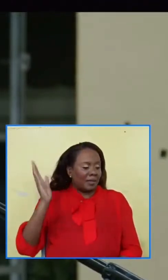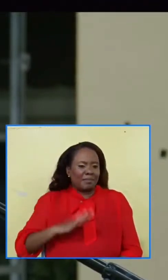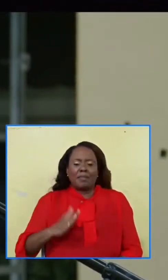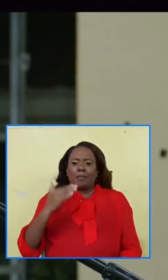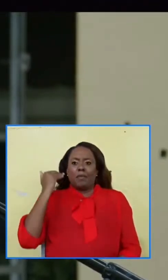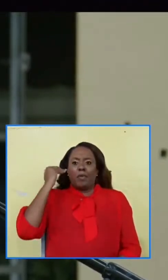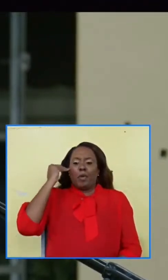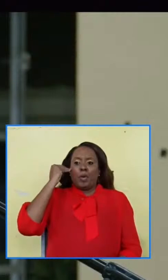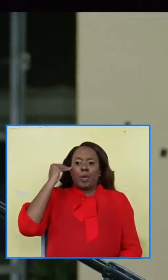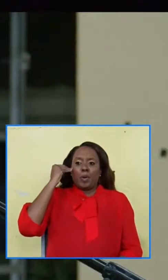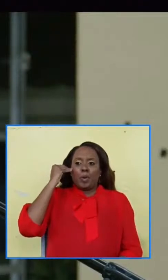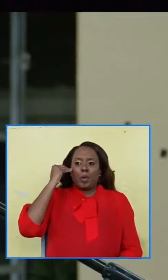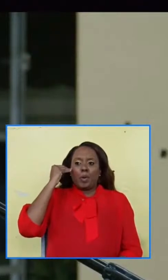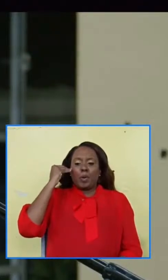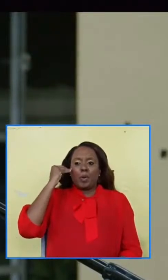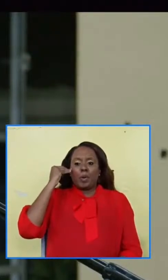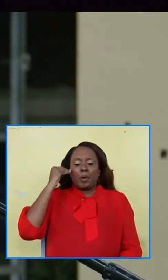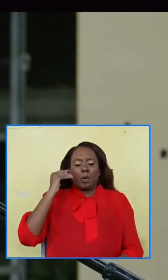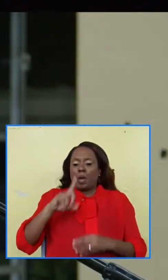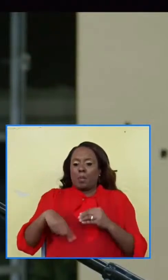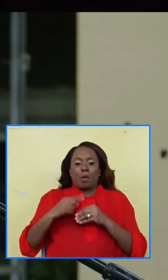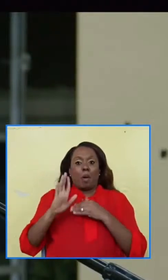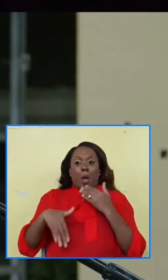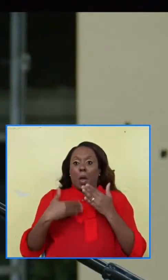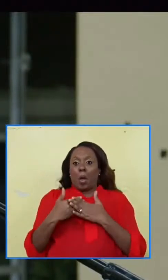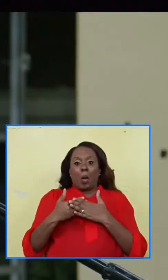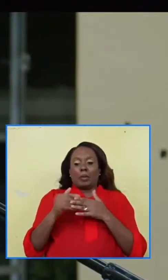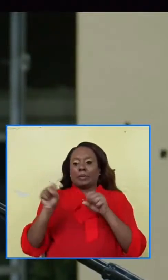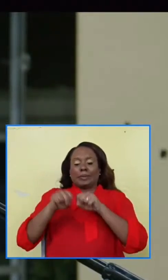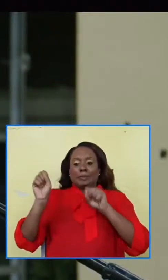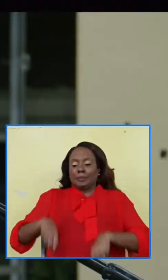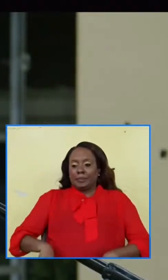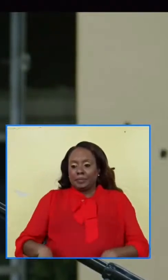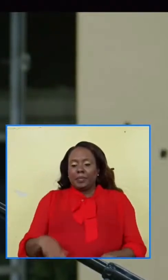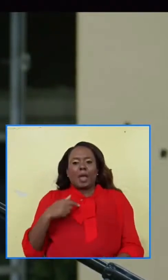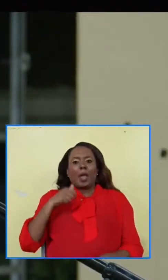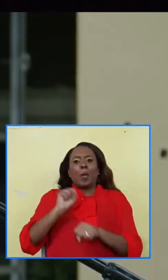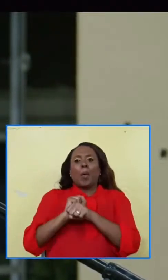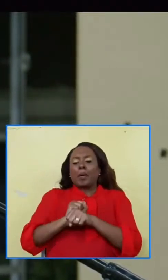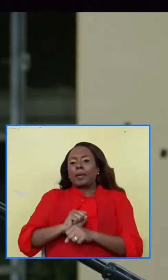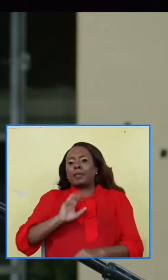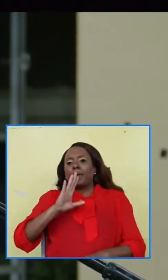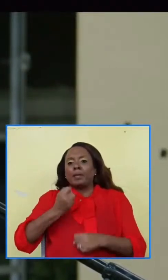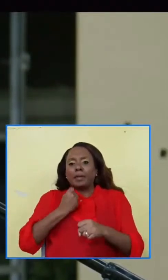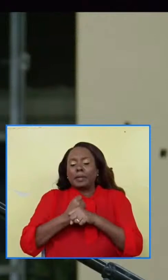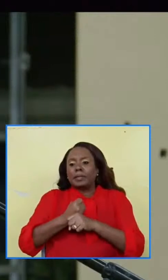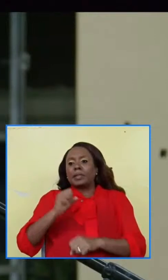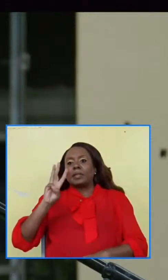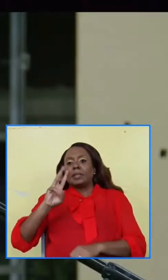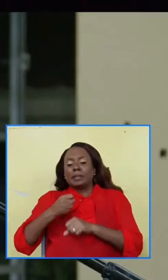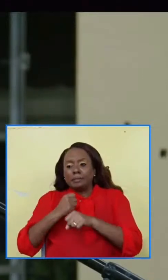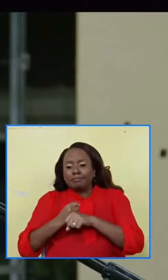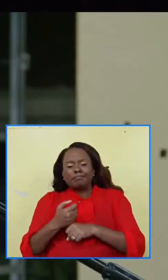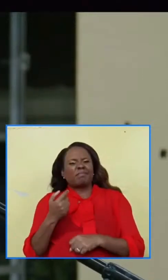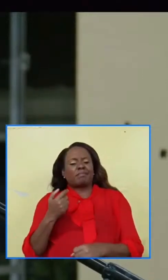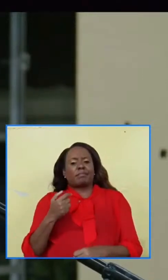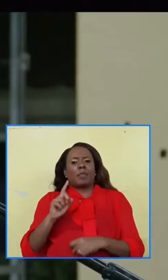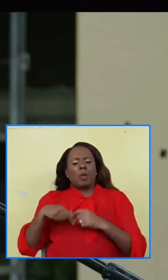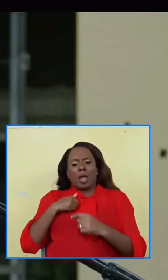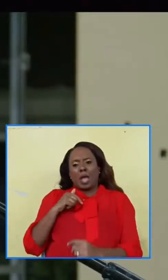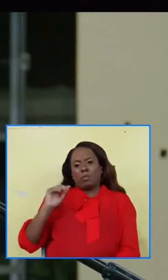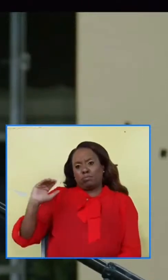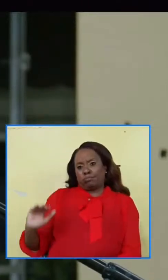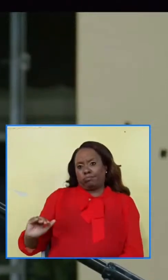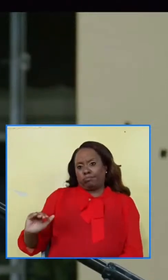5 or 6 years I would have been working. Right? I've learned more about NIS. Yeah, sure, I heard a couple ads when I was